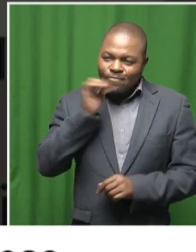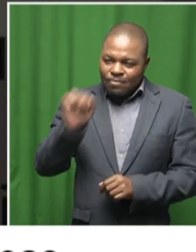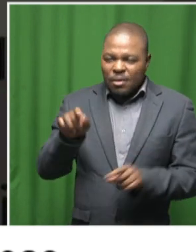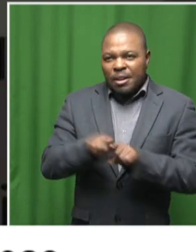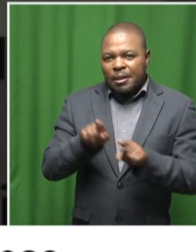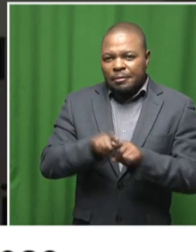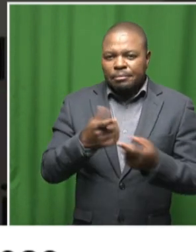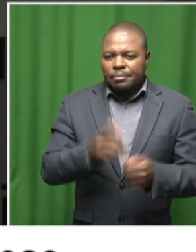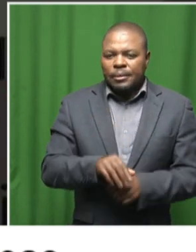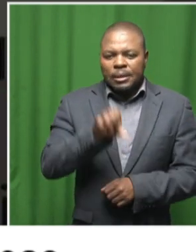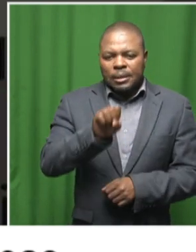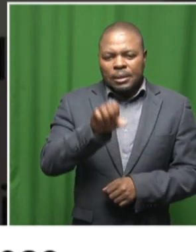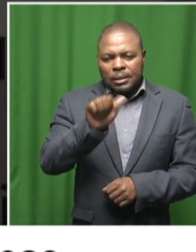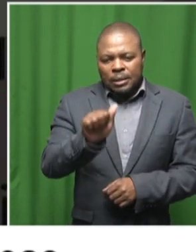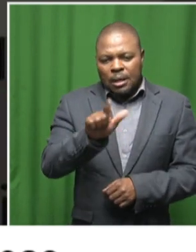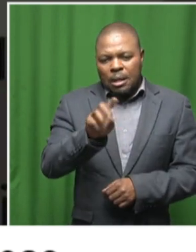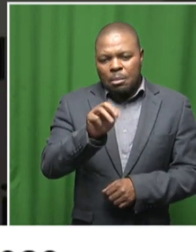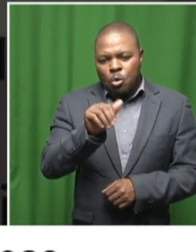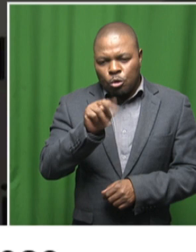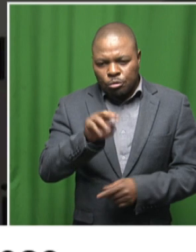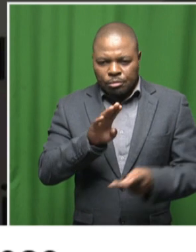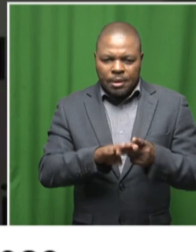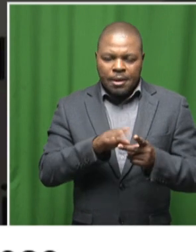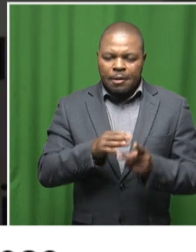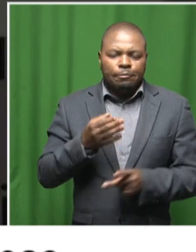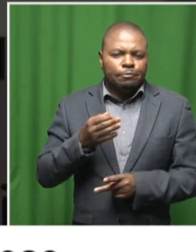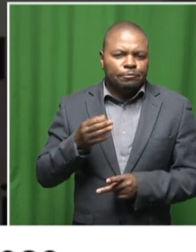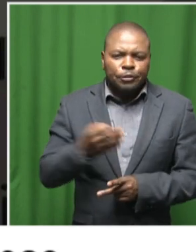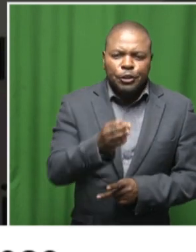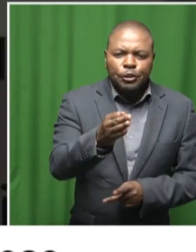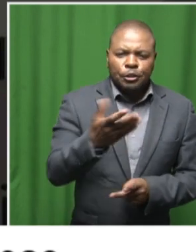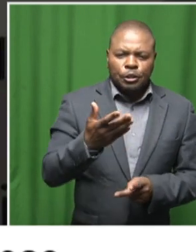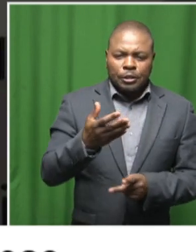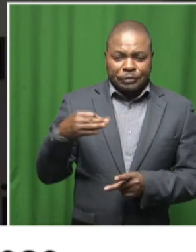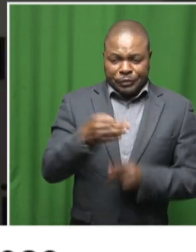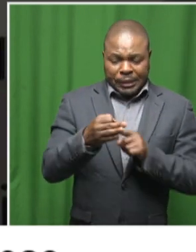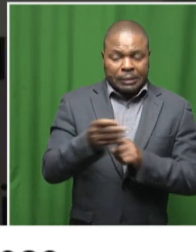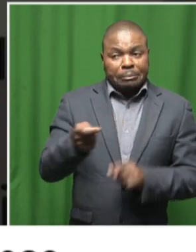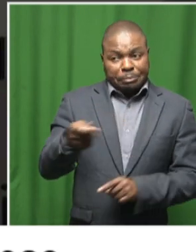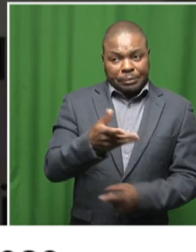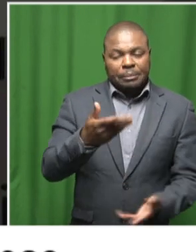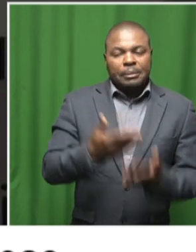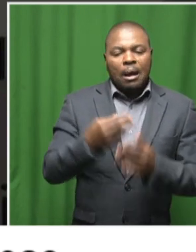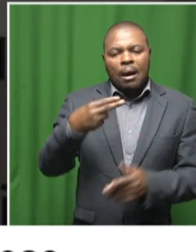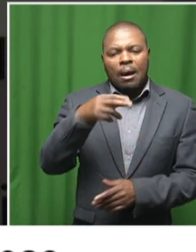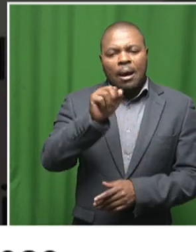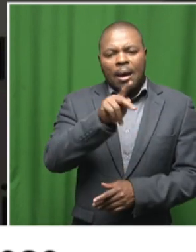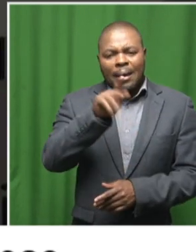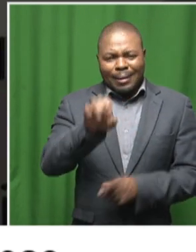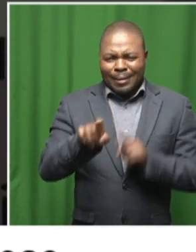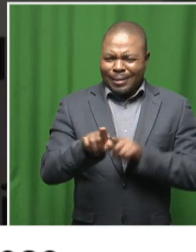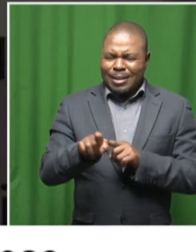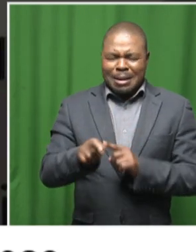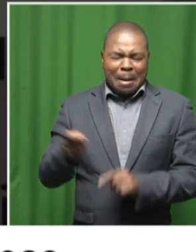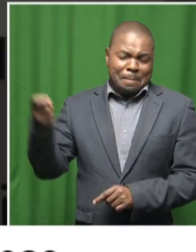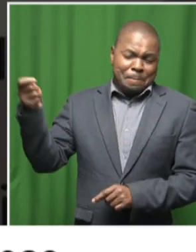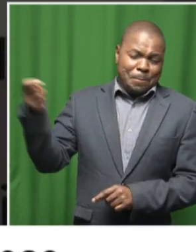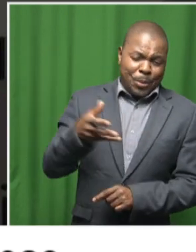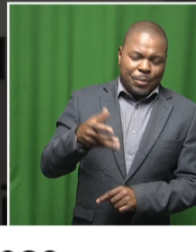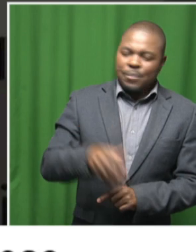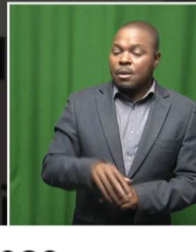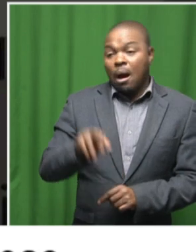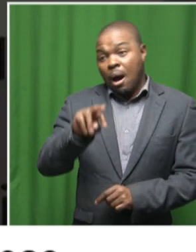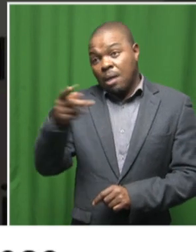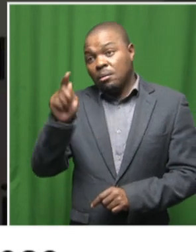talking about your salmon, your fish. Fish can be expensive, but when you look at the hake side of it, it's not expensive. But when you look at the